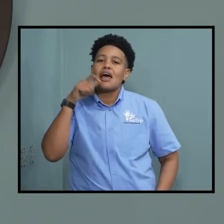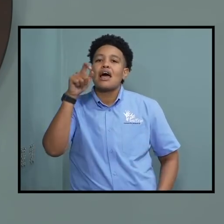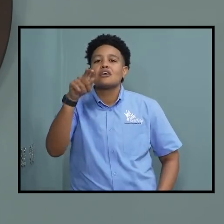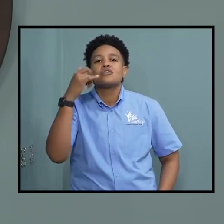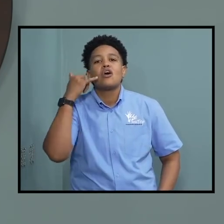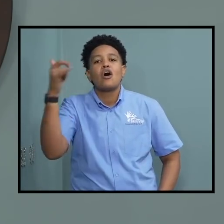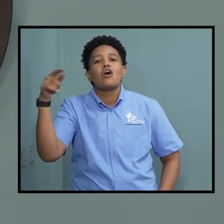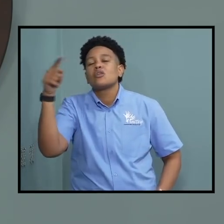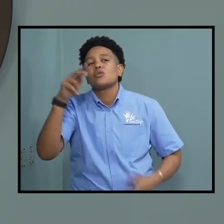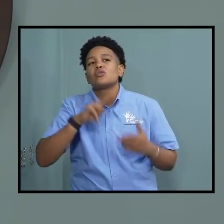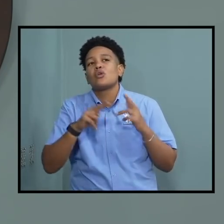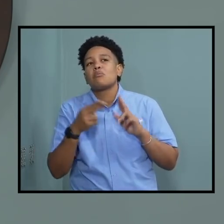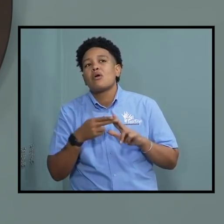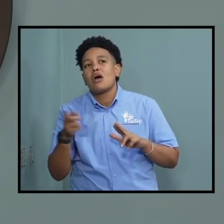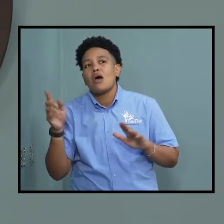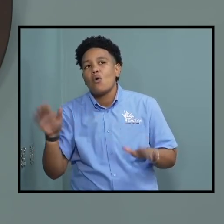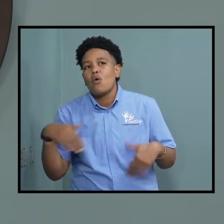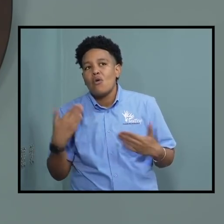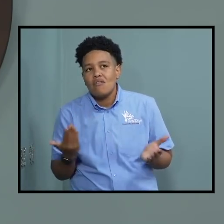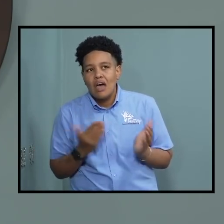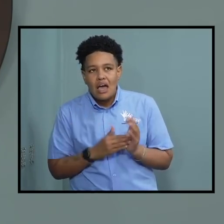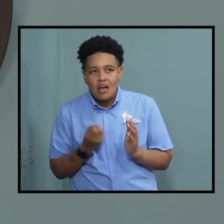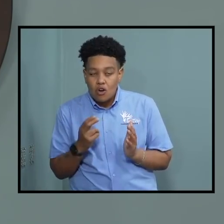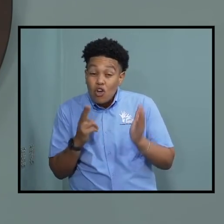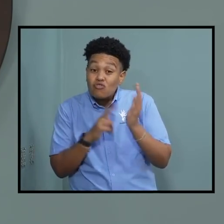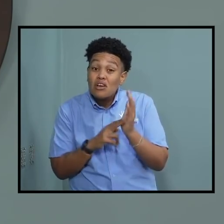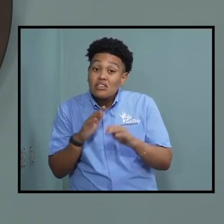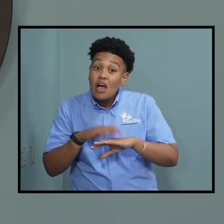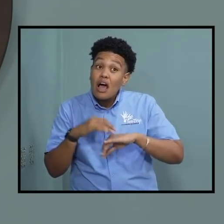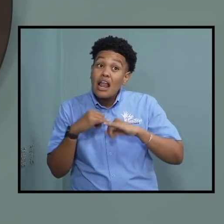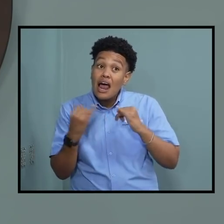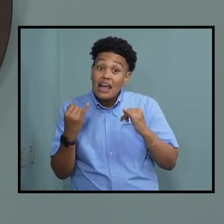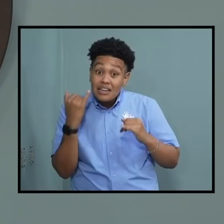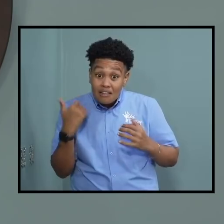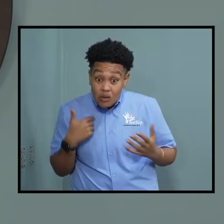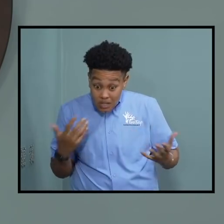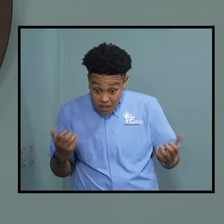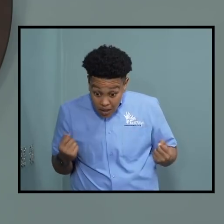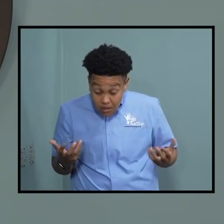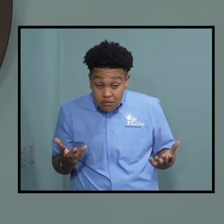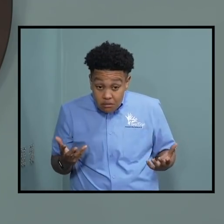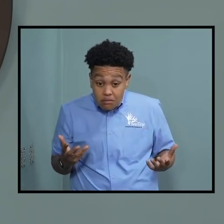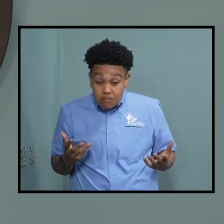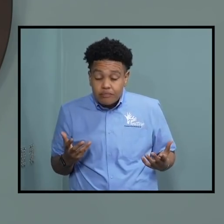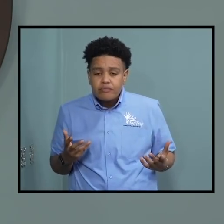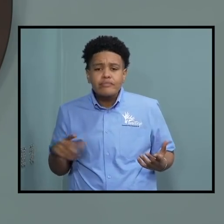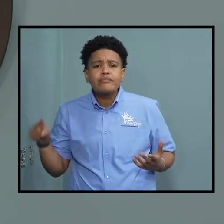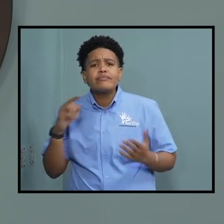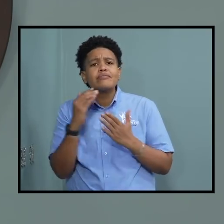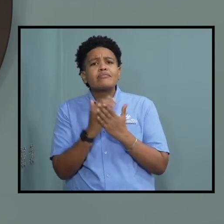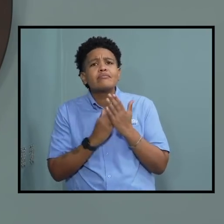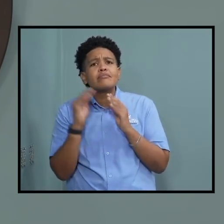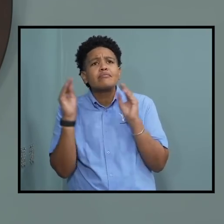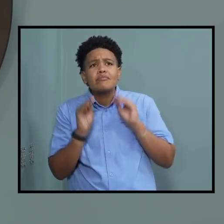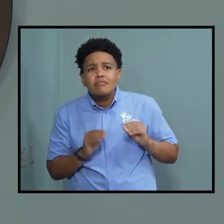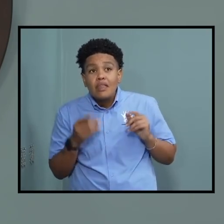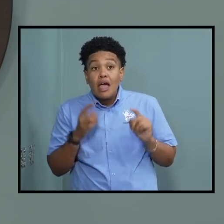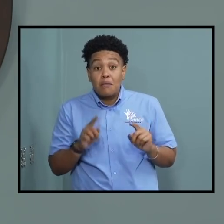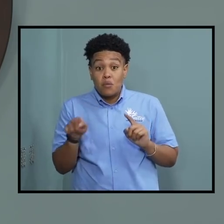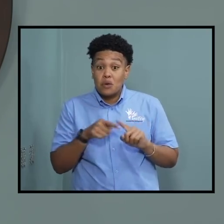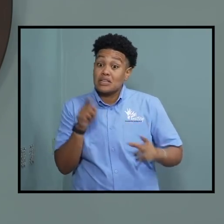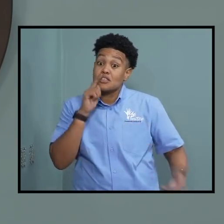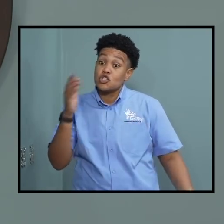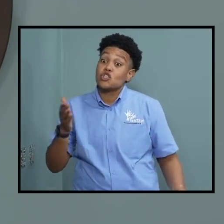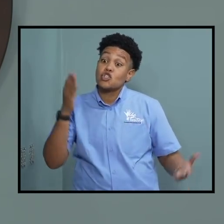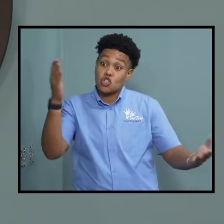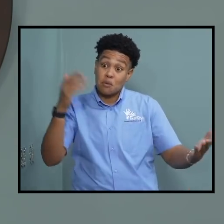call that number or to register online. Once we get those lists, once they are submitted